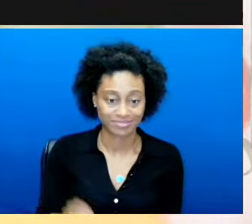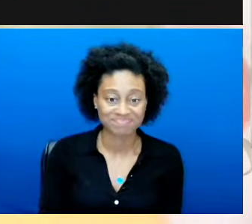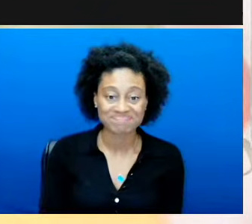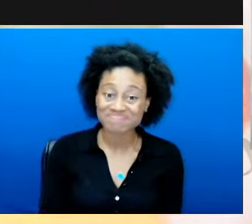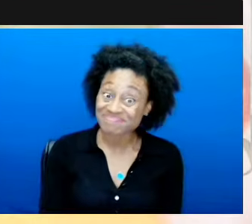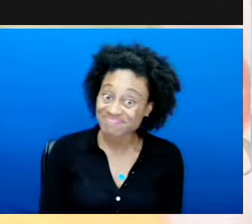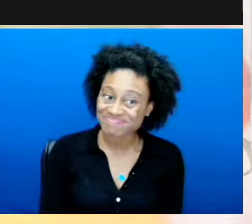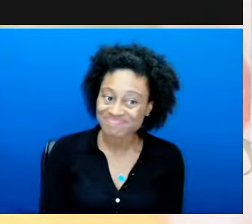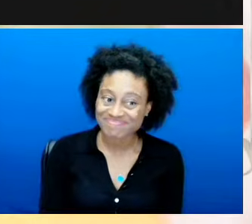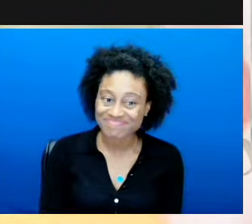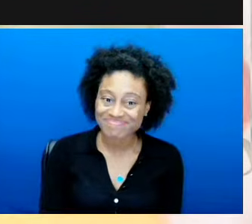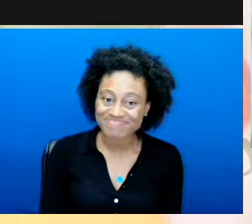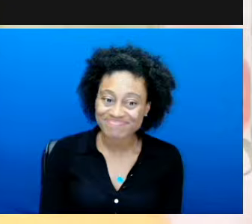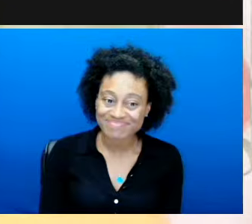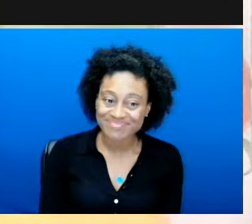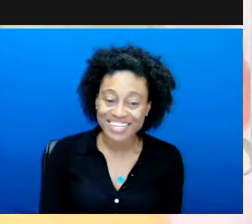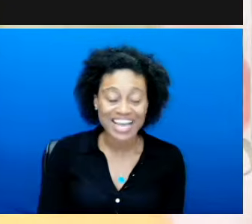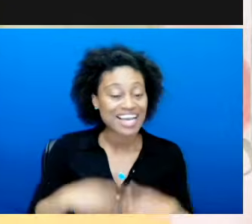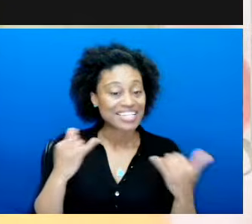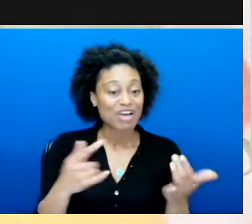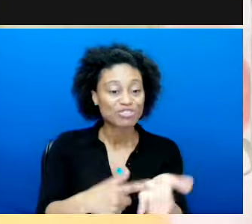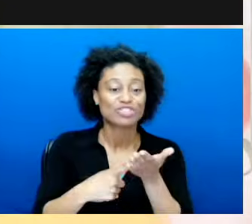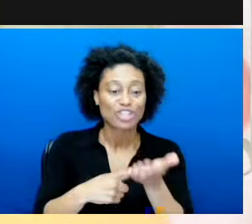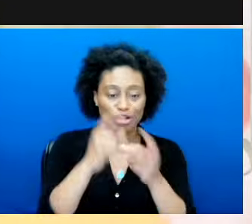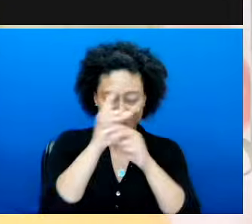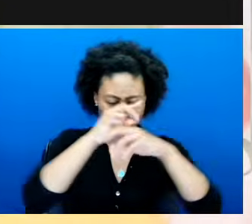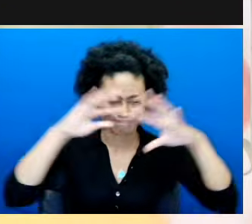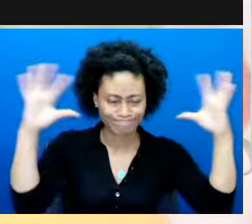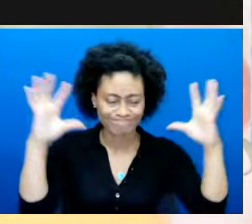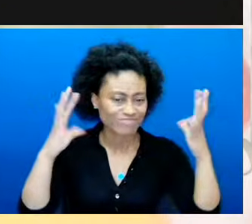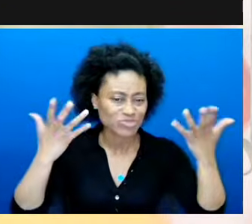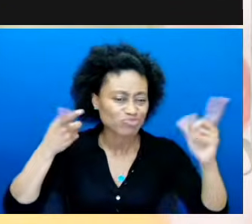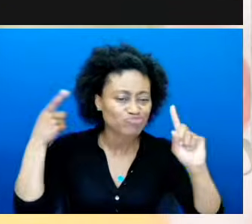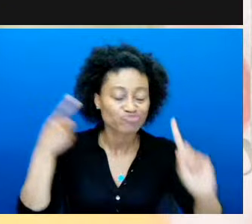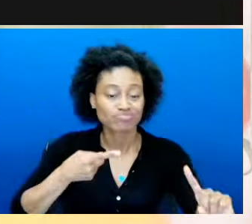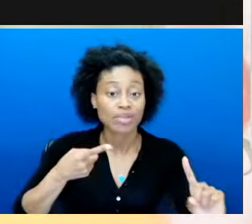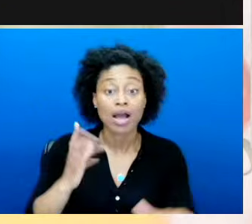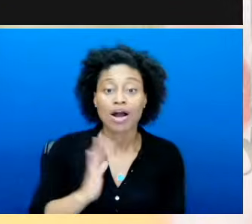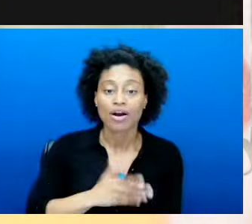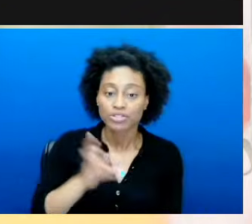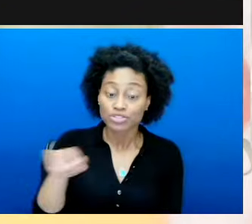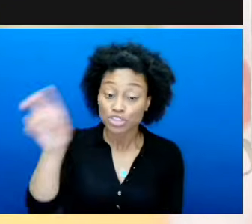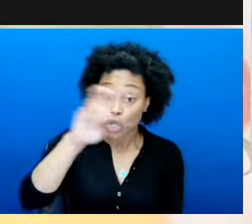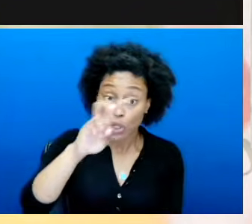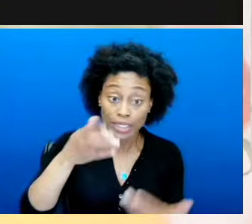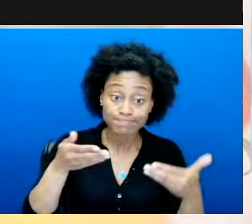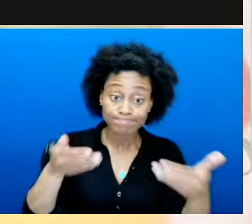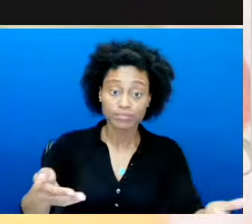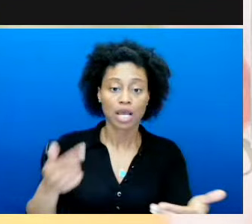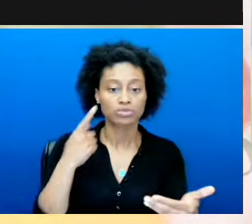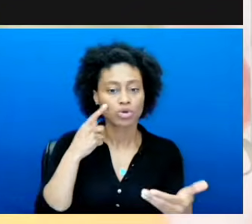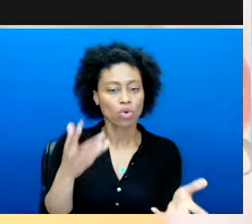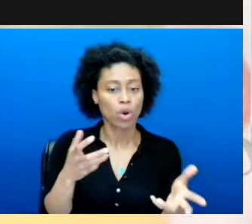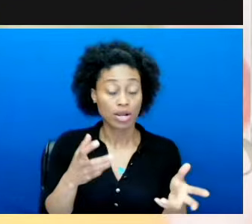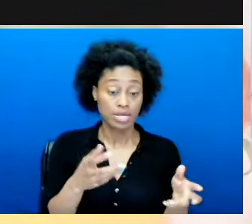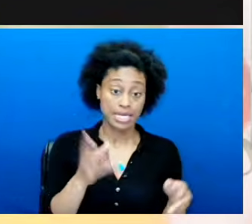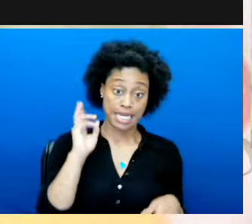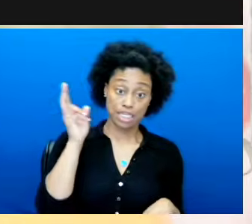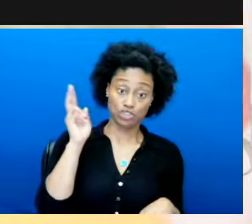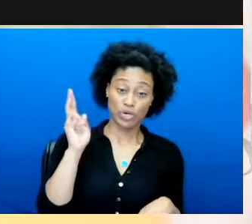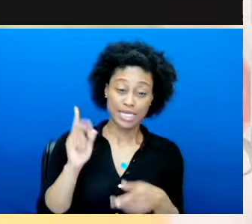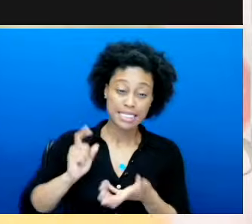So let's talk big picture. What are we talking about today? Our journey forward has a goal of moving from a history